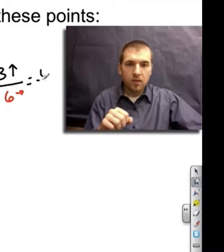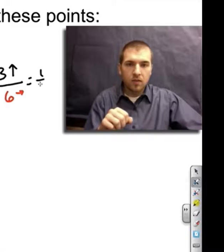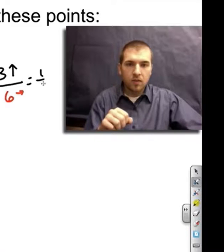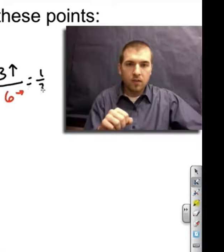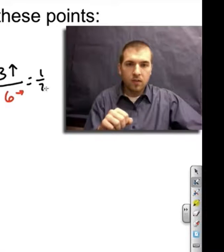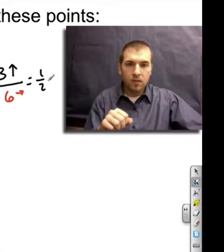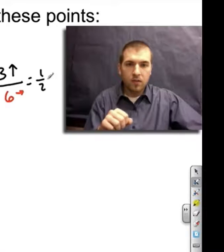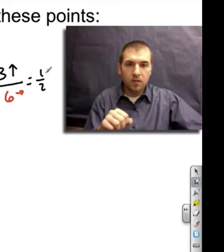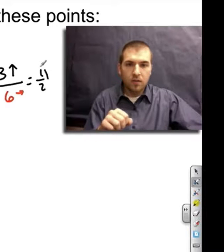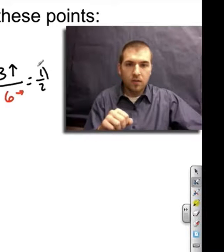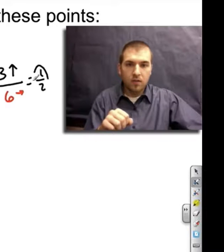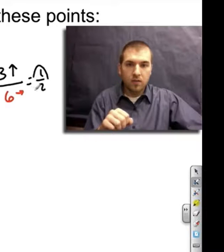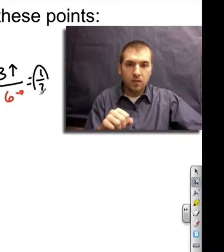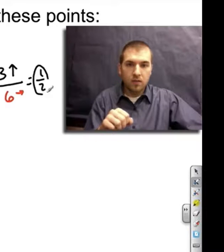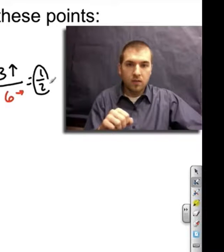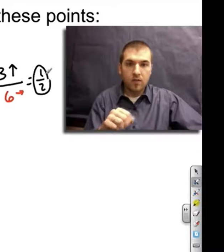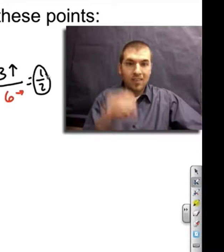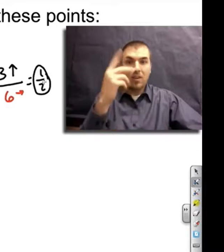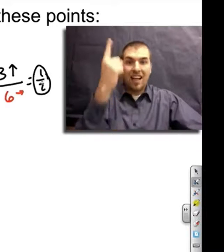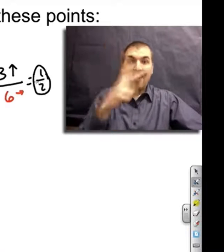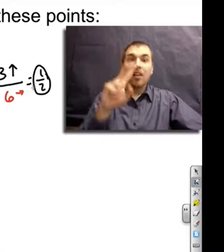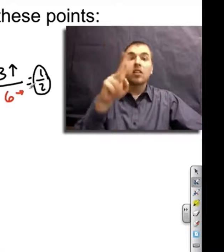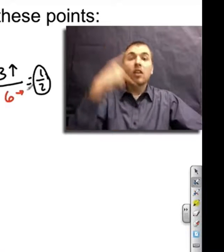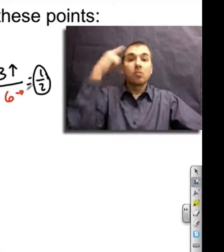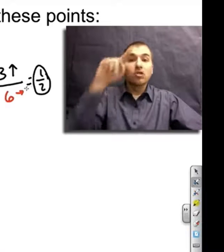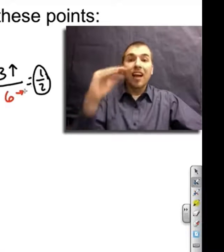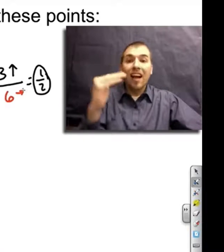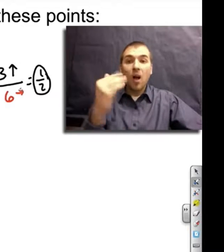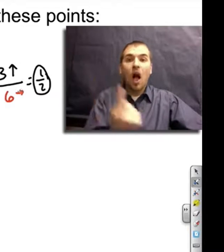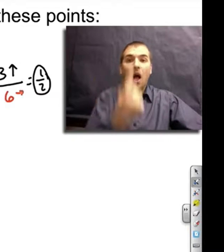So that simplifies to 1/2 is our slope.